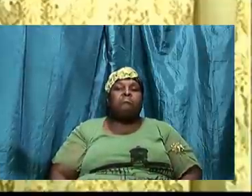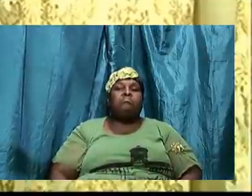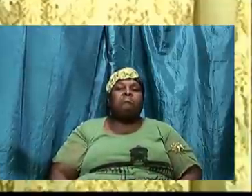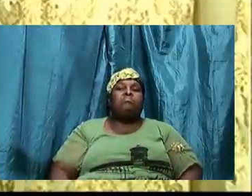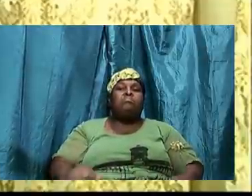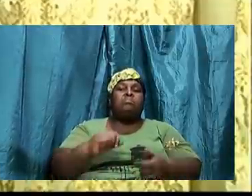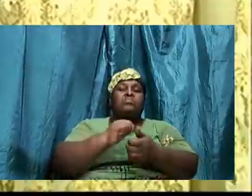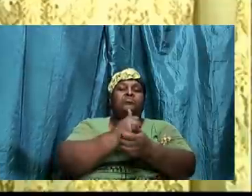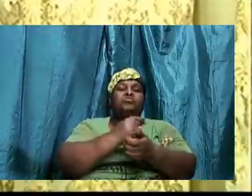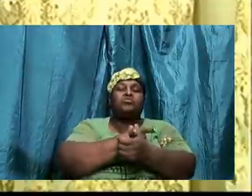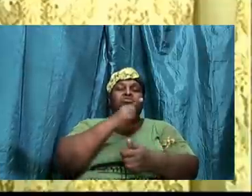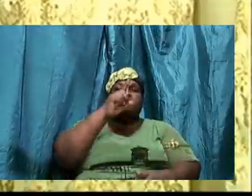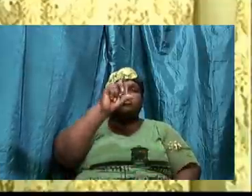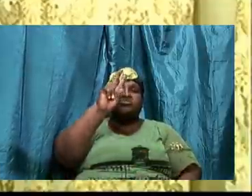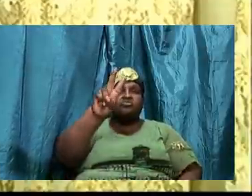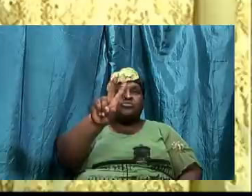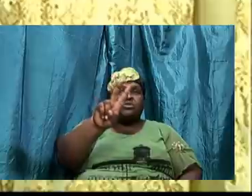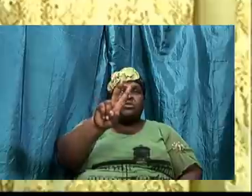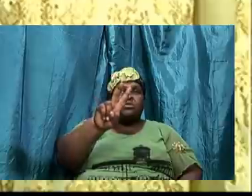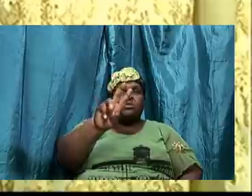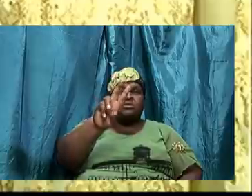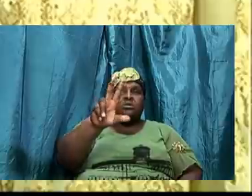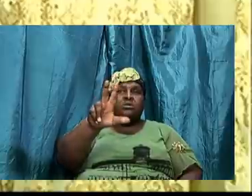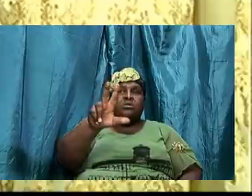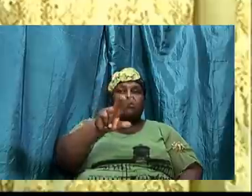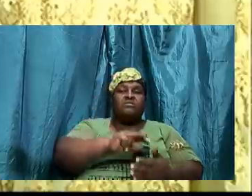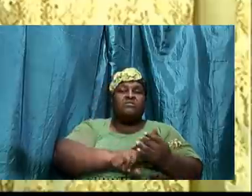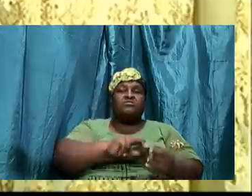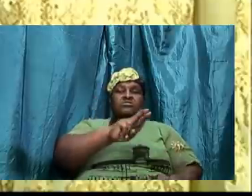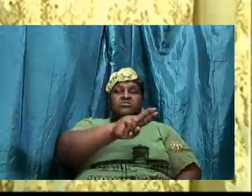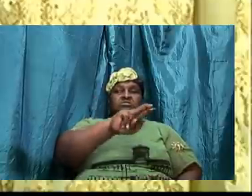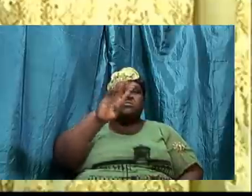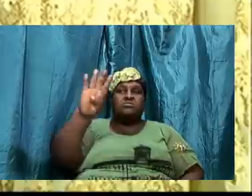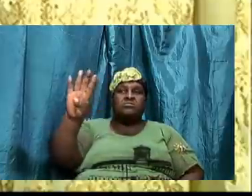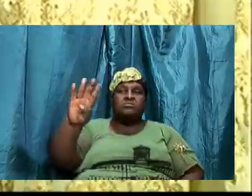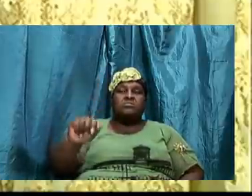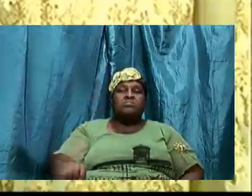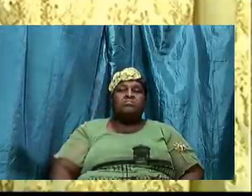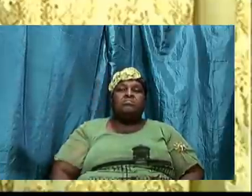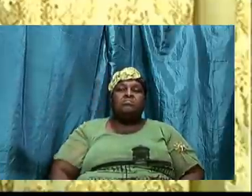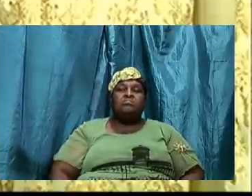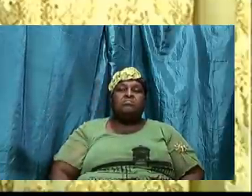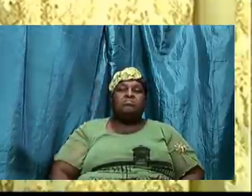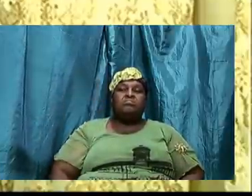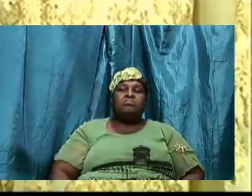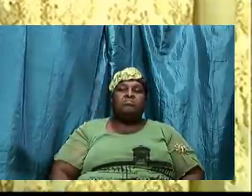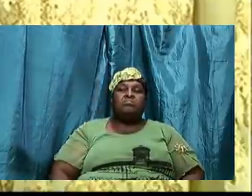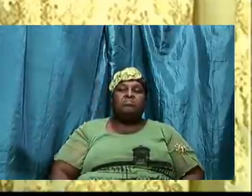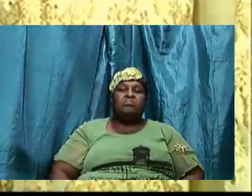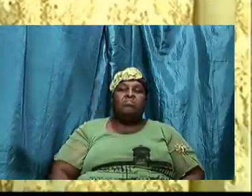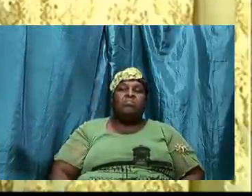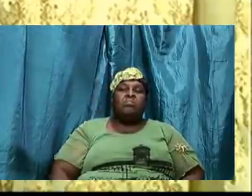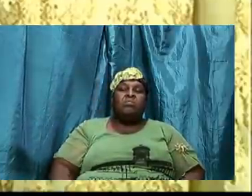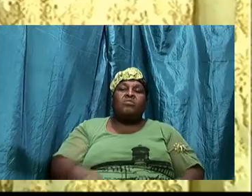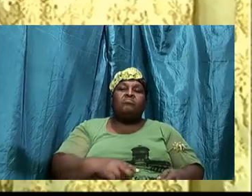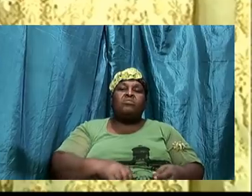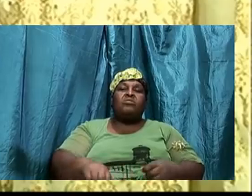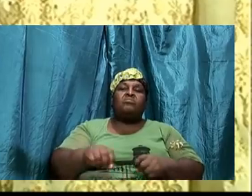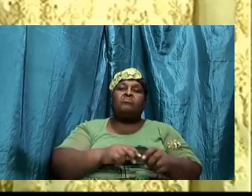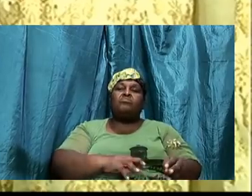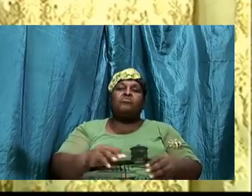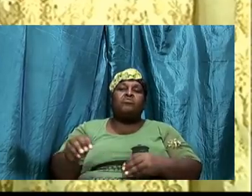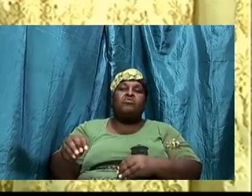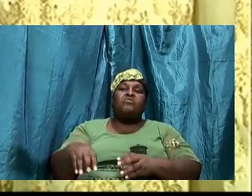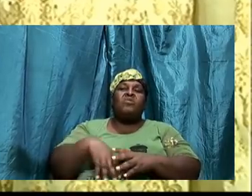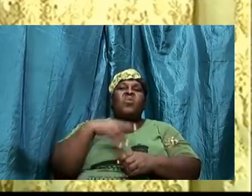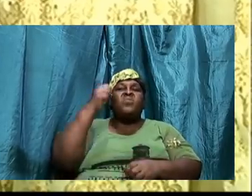Genesis 3, verses 24. So, he drove out the man.